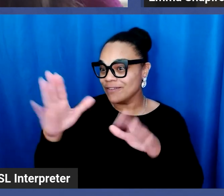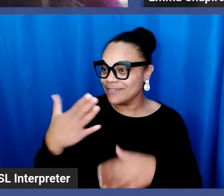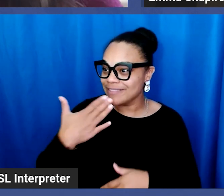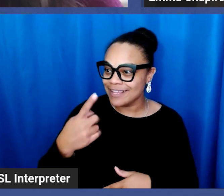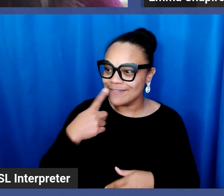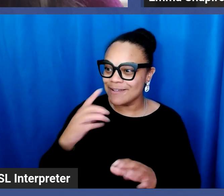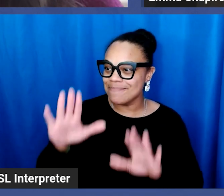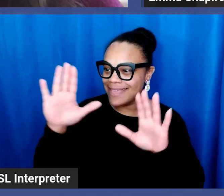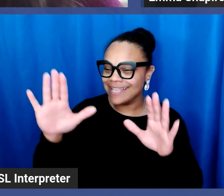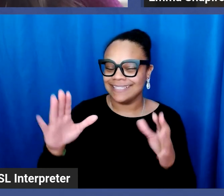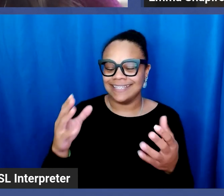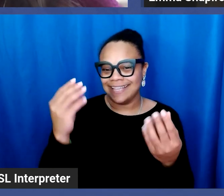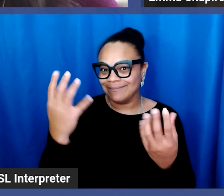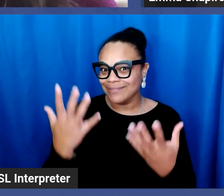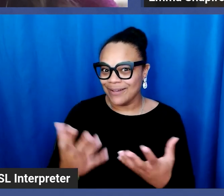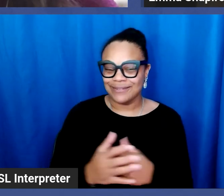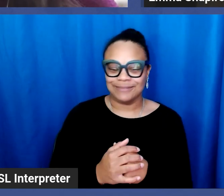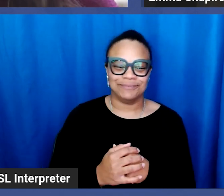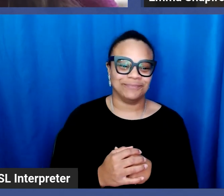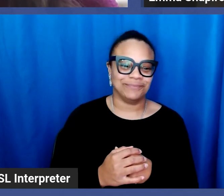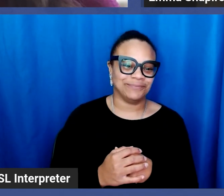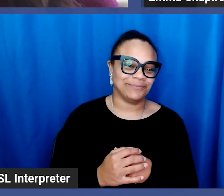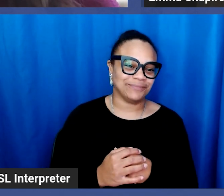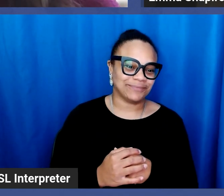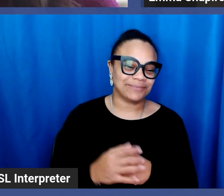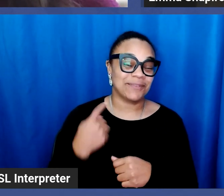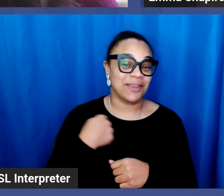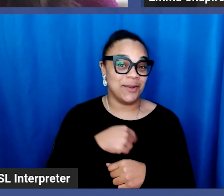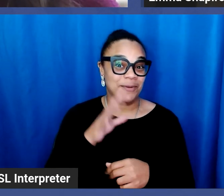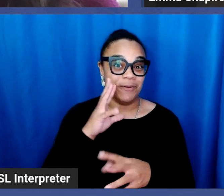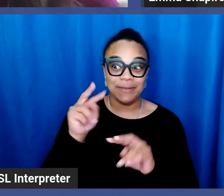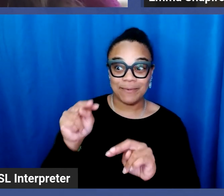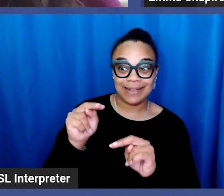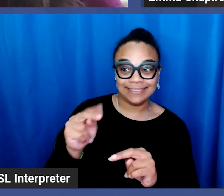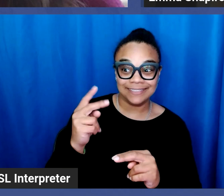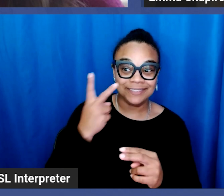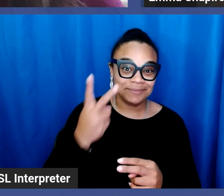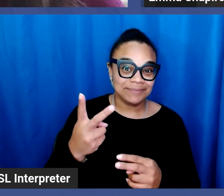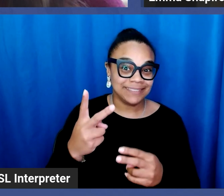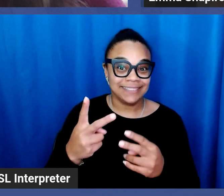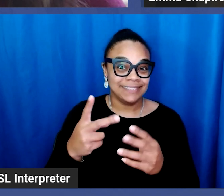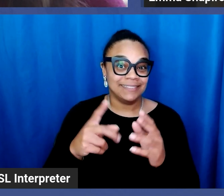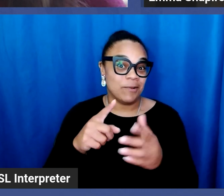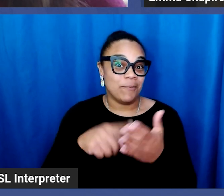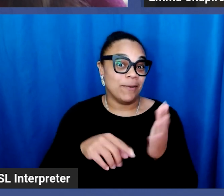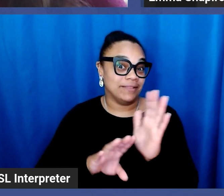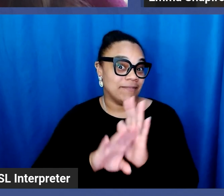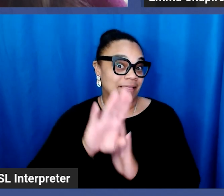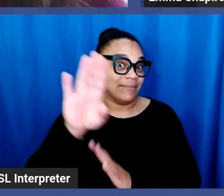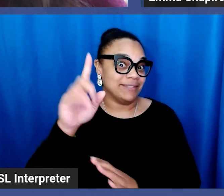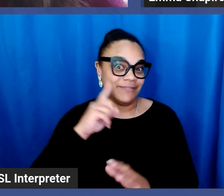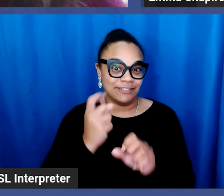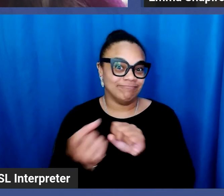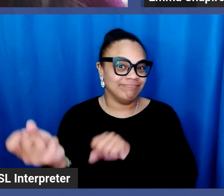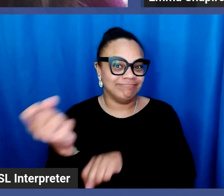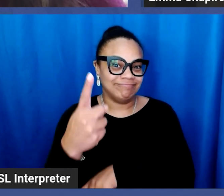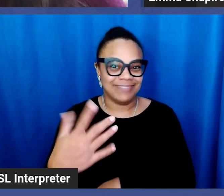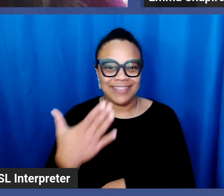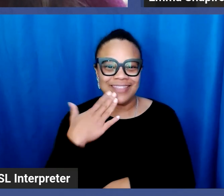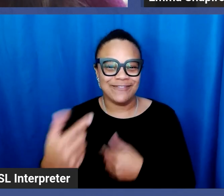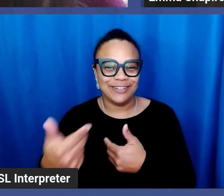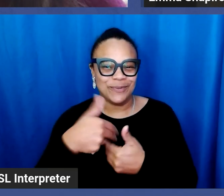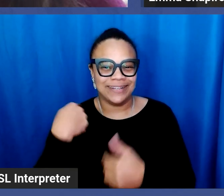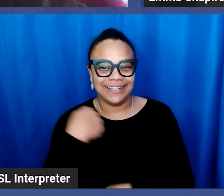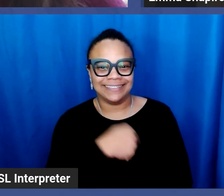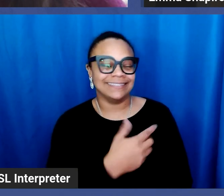amazing info, Emma. And we'll certainly be watching to see how this all develops into the new year. So thanks for joining us.